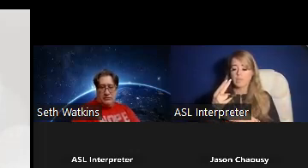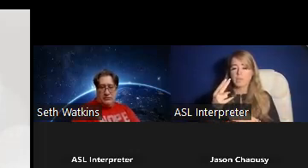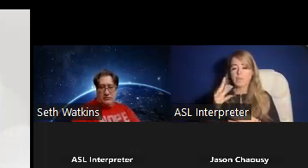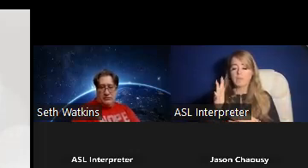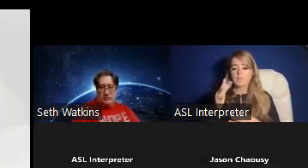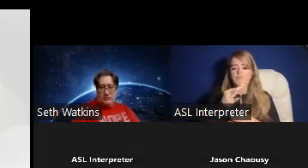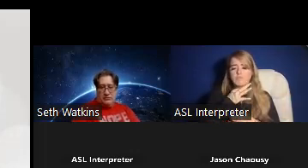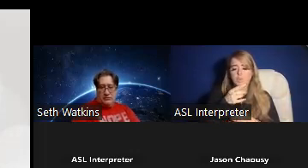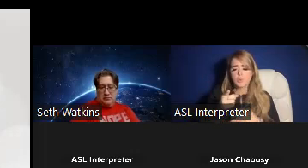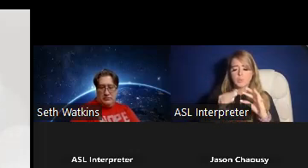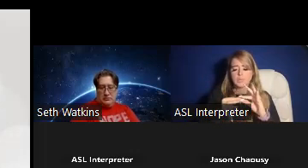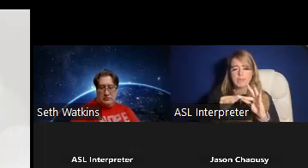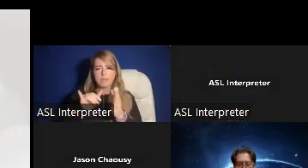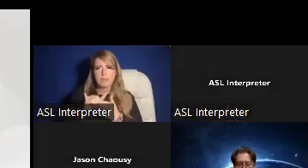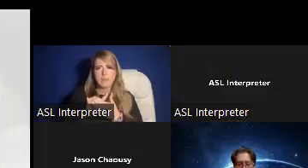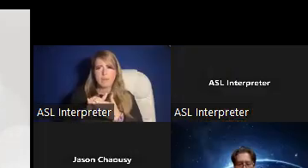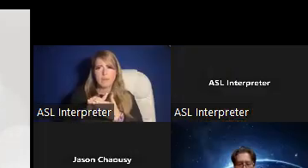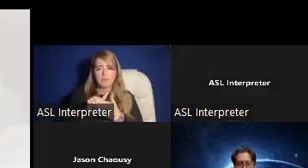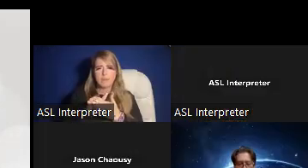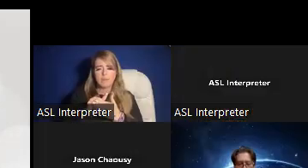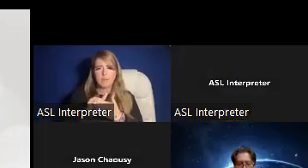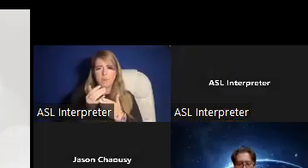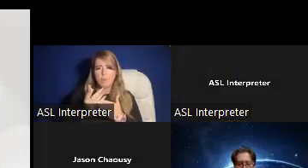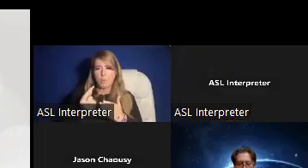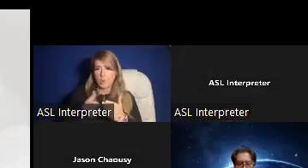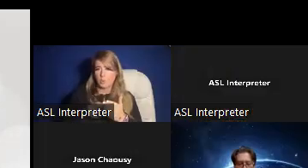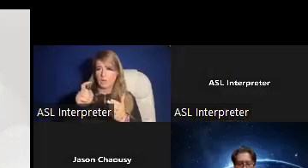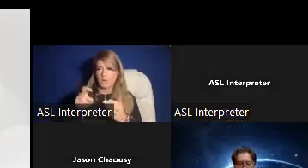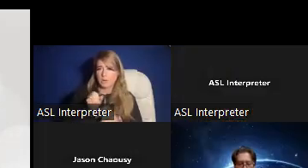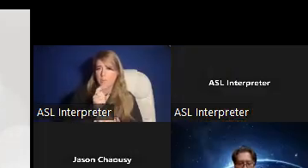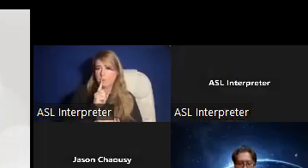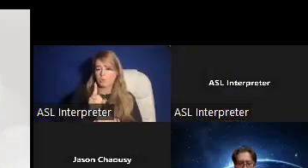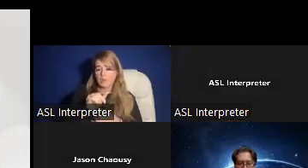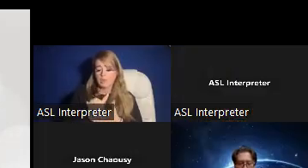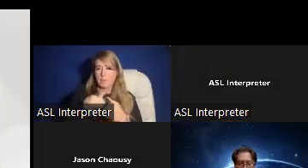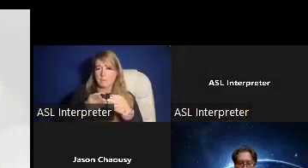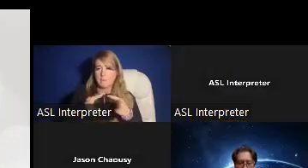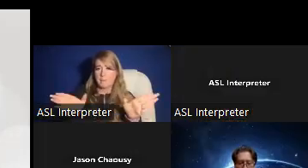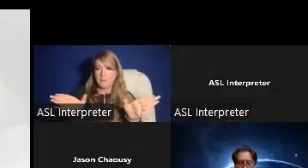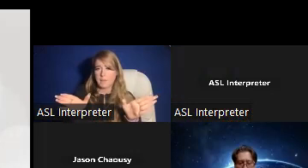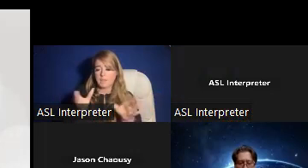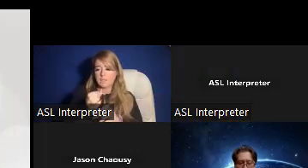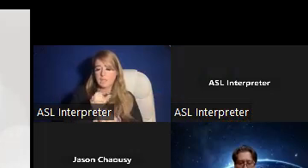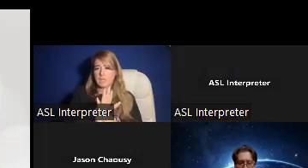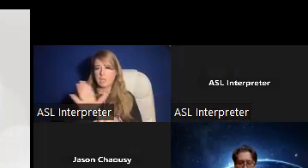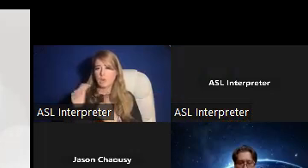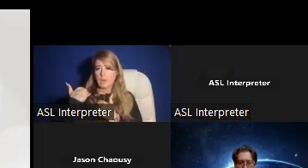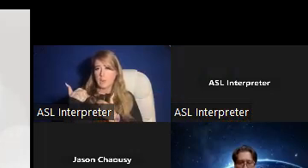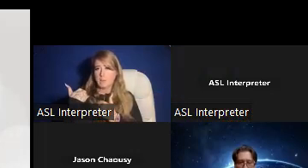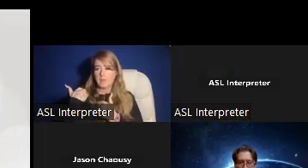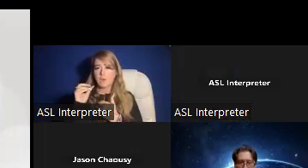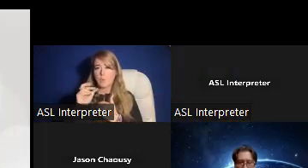Are you saying that like the stuff that we need to make sure that the public is getting their accountability for